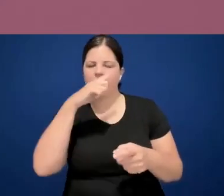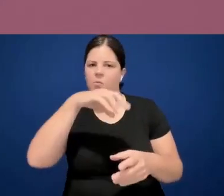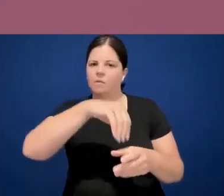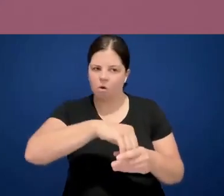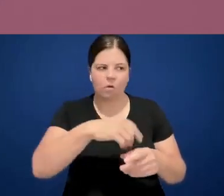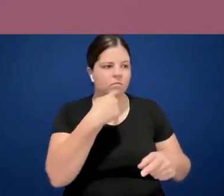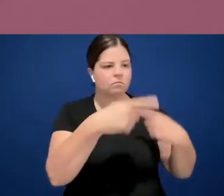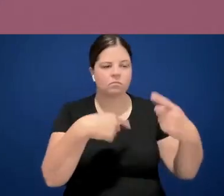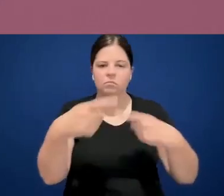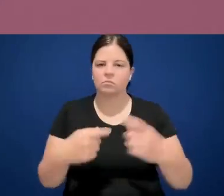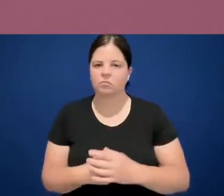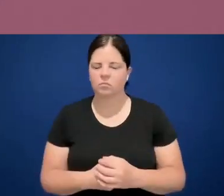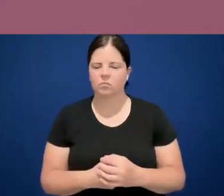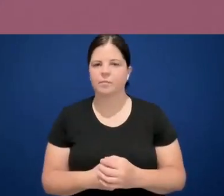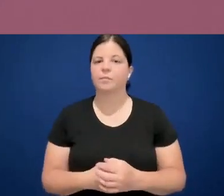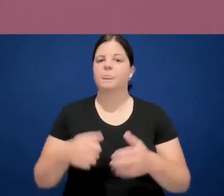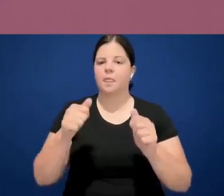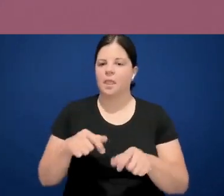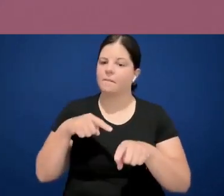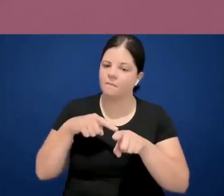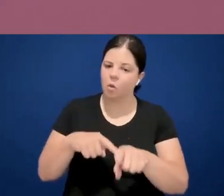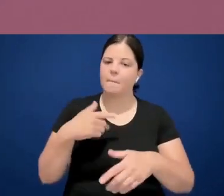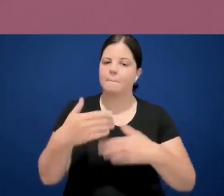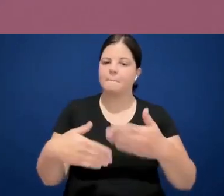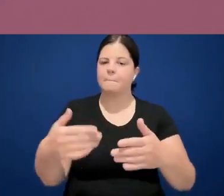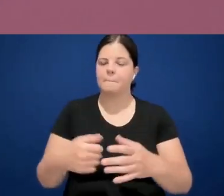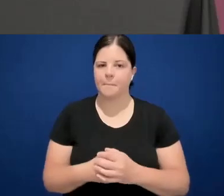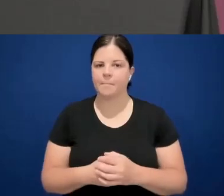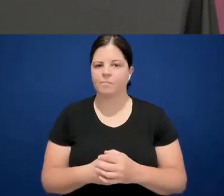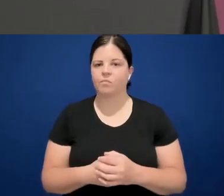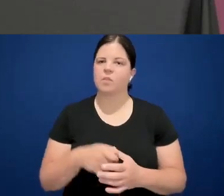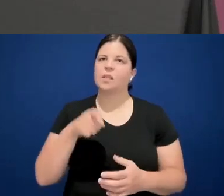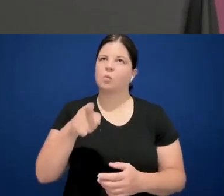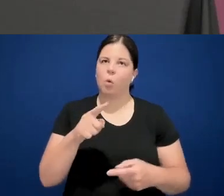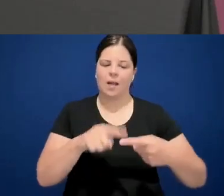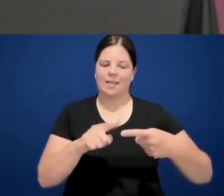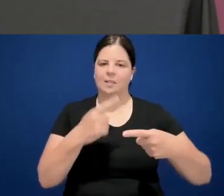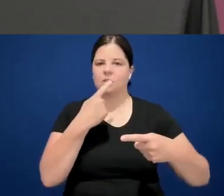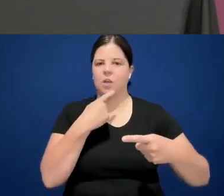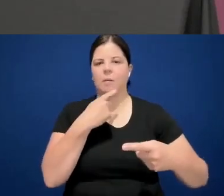the implementation of recommendations as one form of accountability. Definitely.